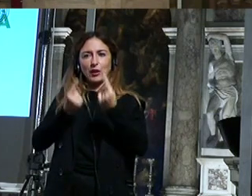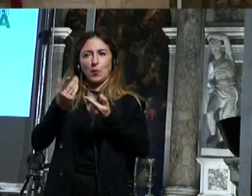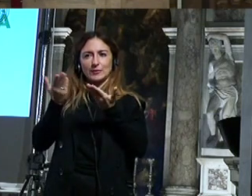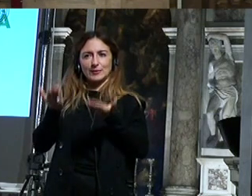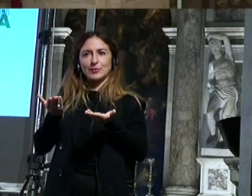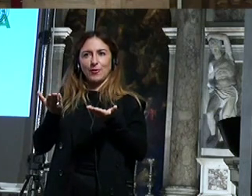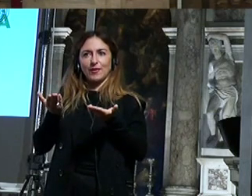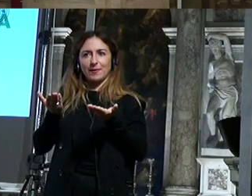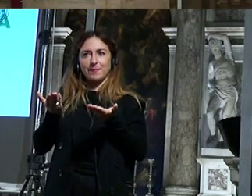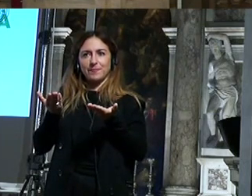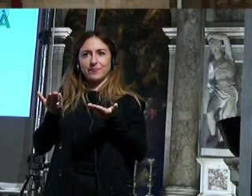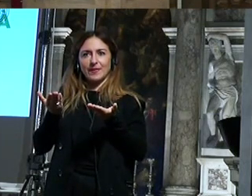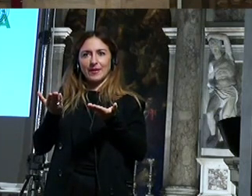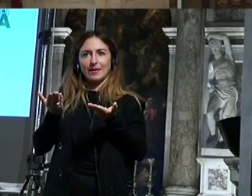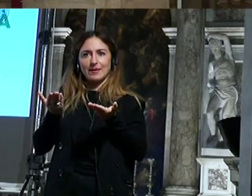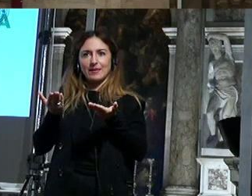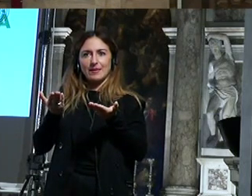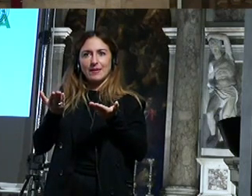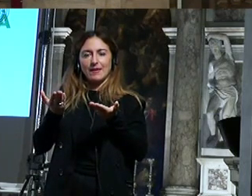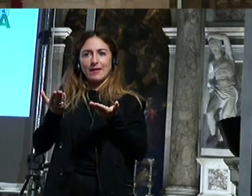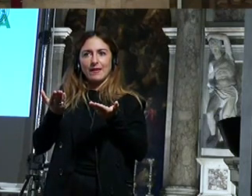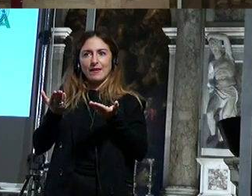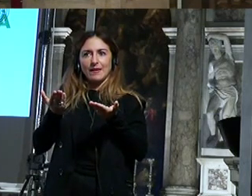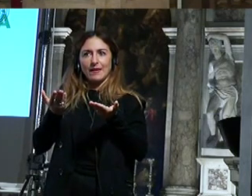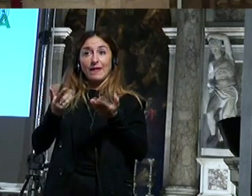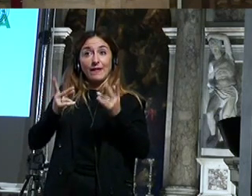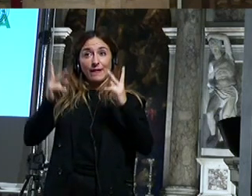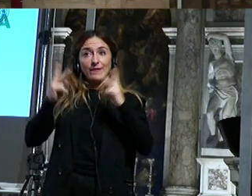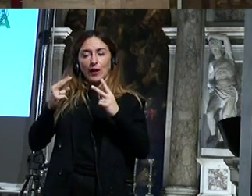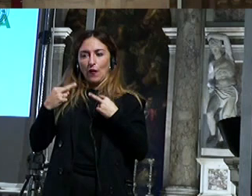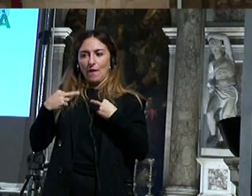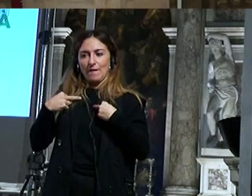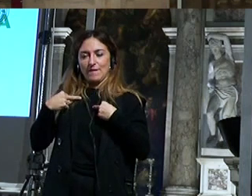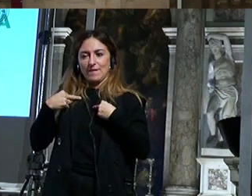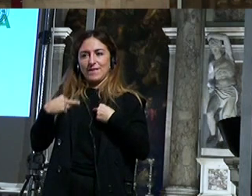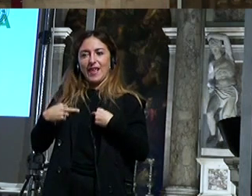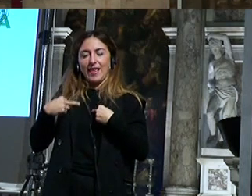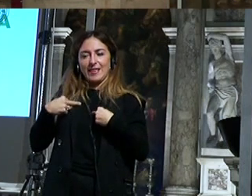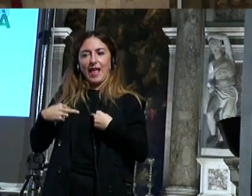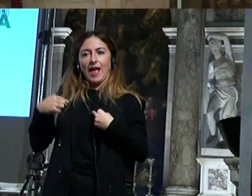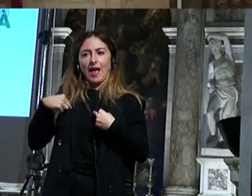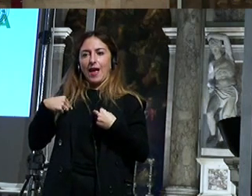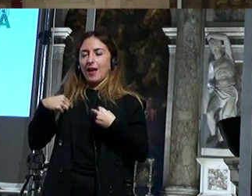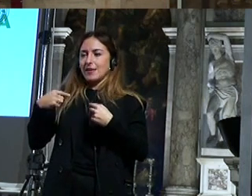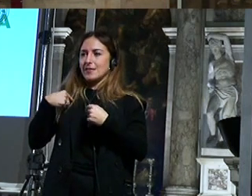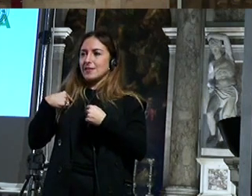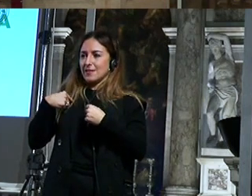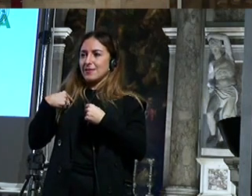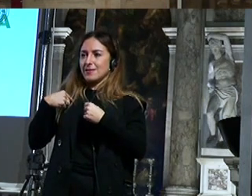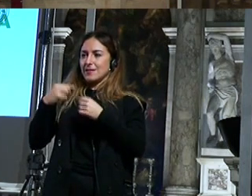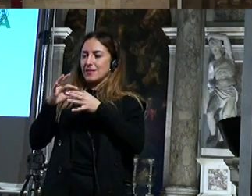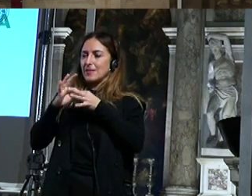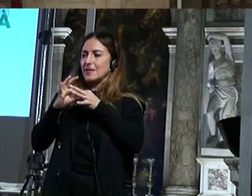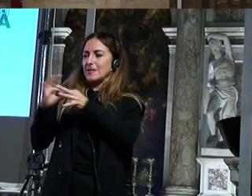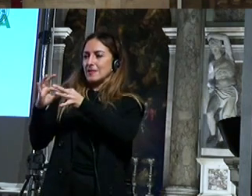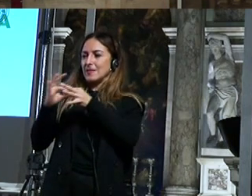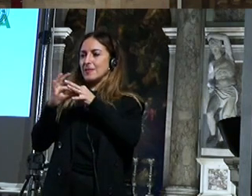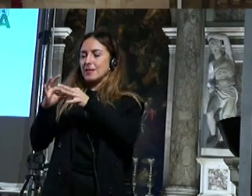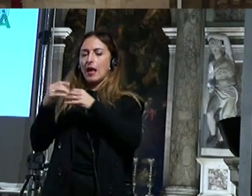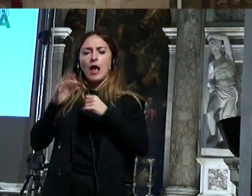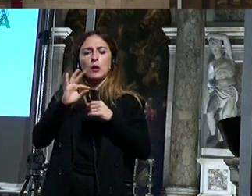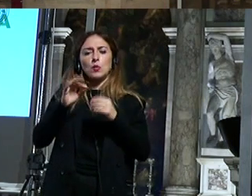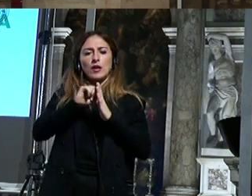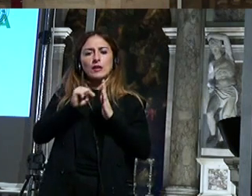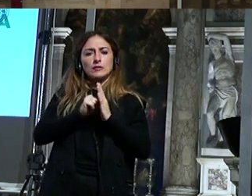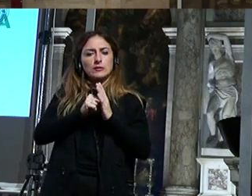won't let go of me. And so when I finish a novel, then I'll come back to them. So many of these were started before my last novel, Forest Dark,